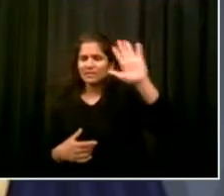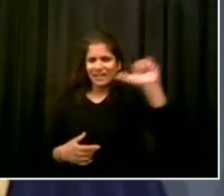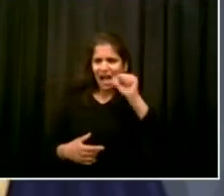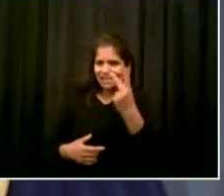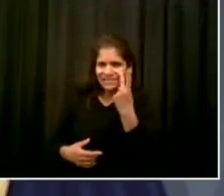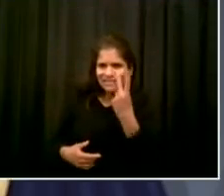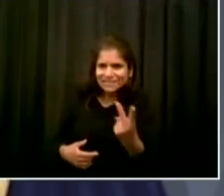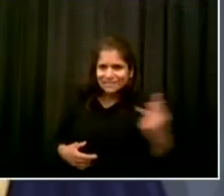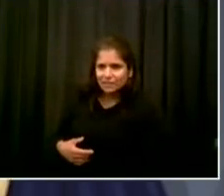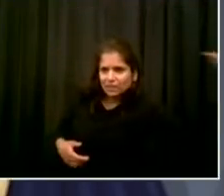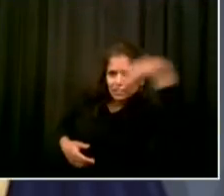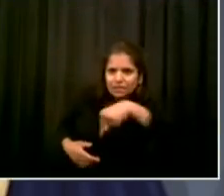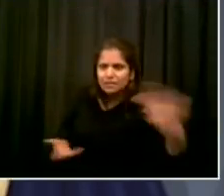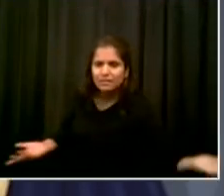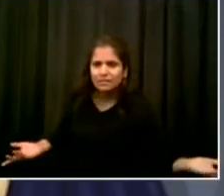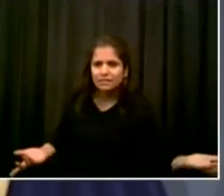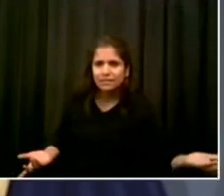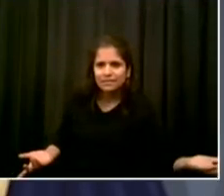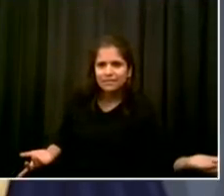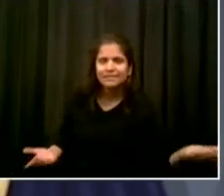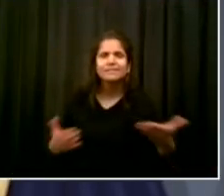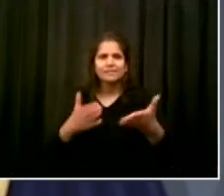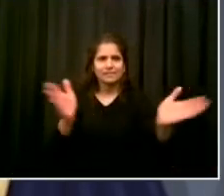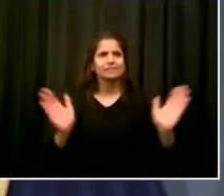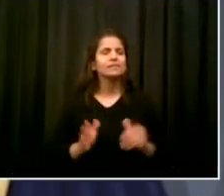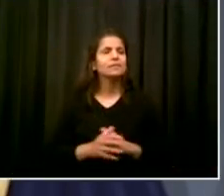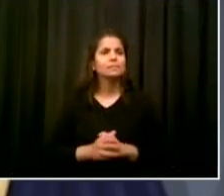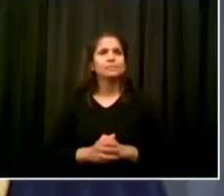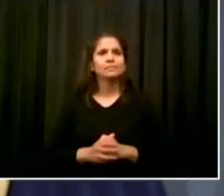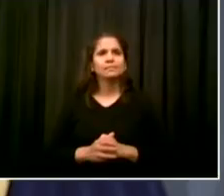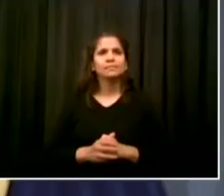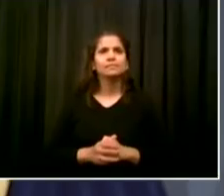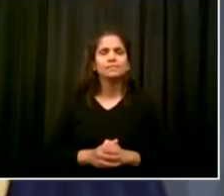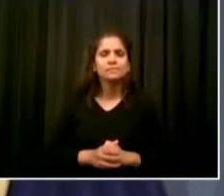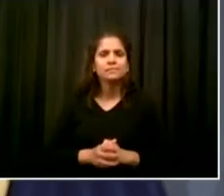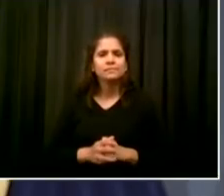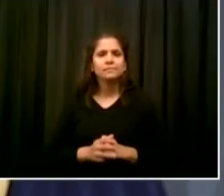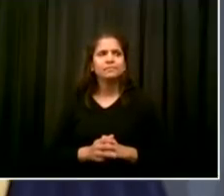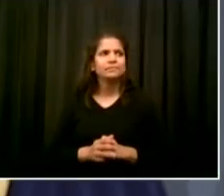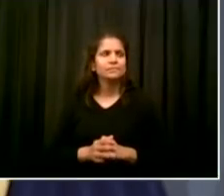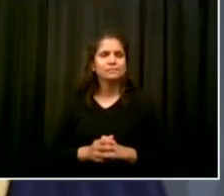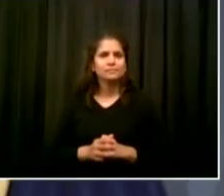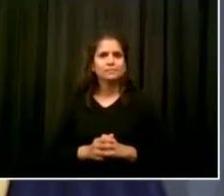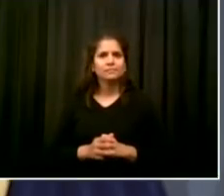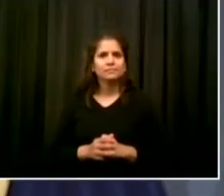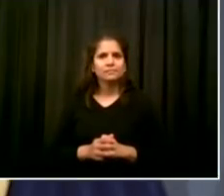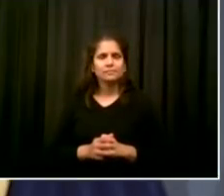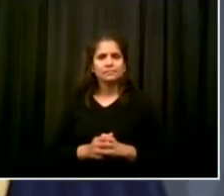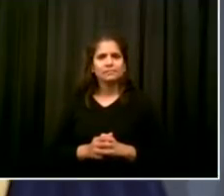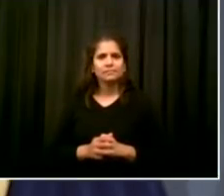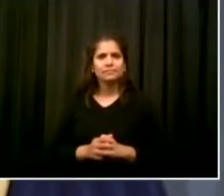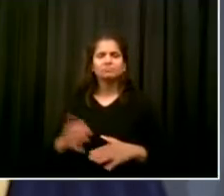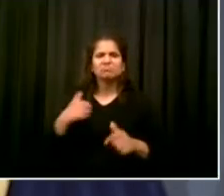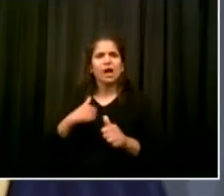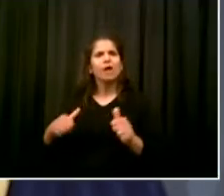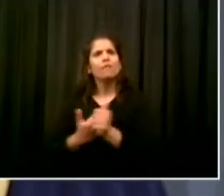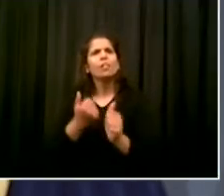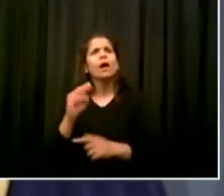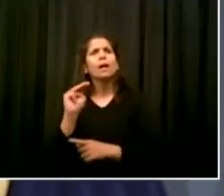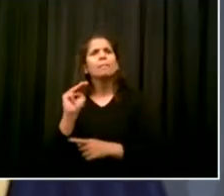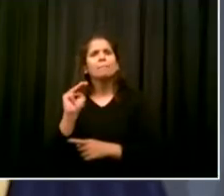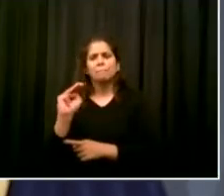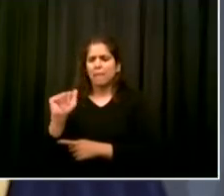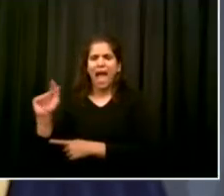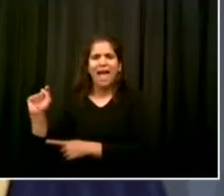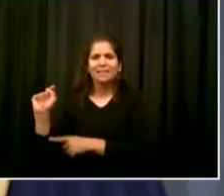Mayor. Just to follow up on Matt Shays' question, I'm curious if you have any thoughts on